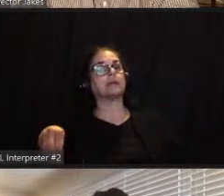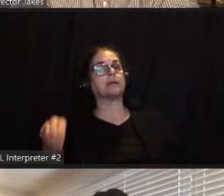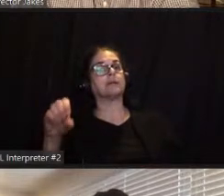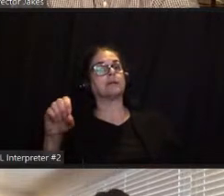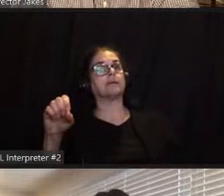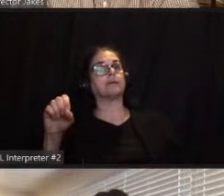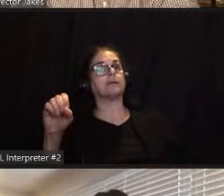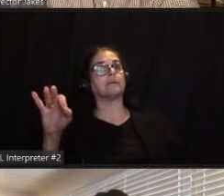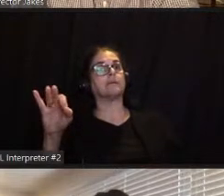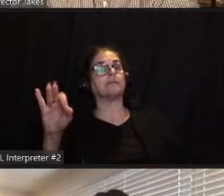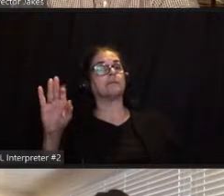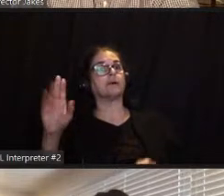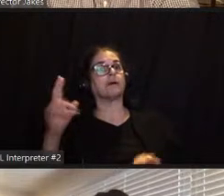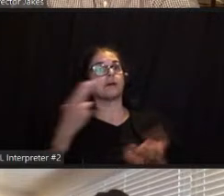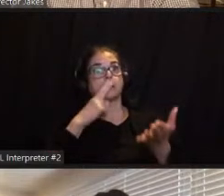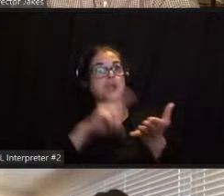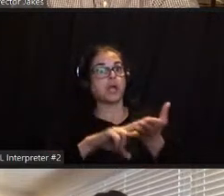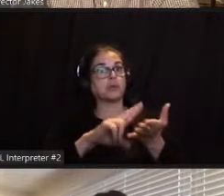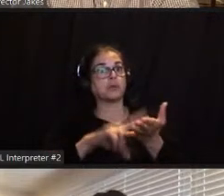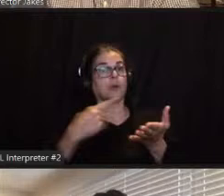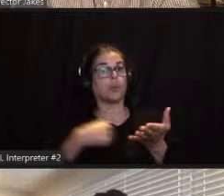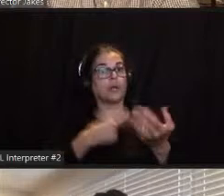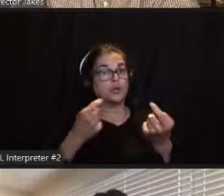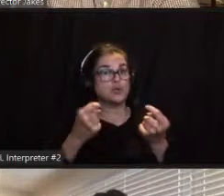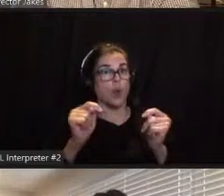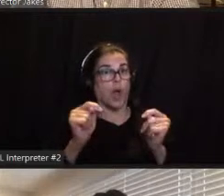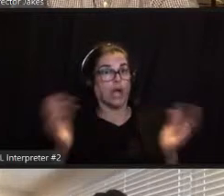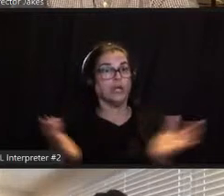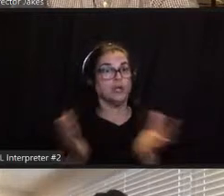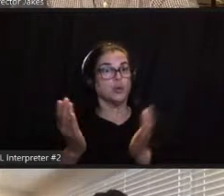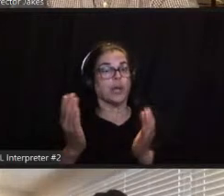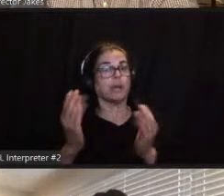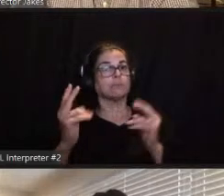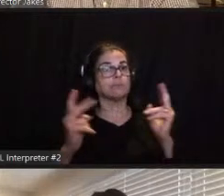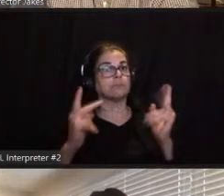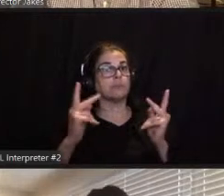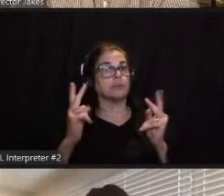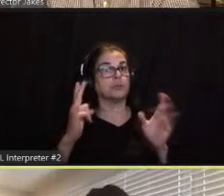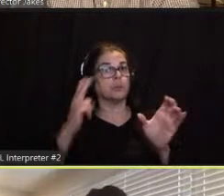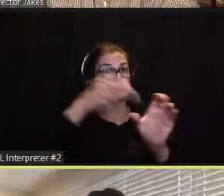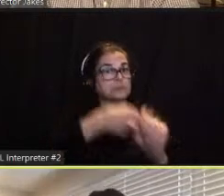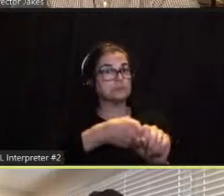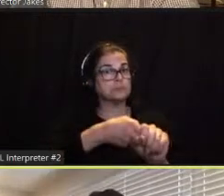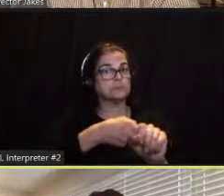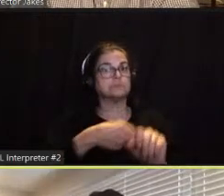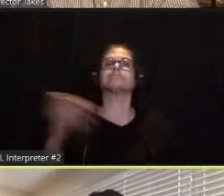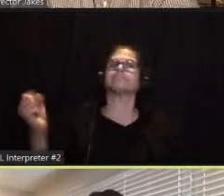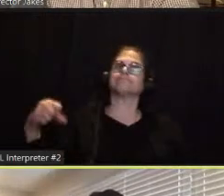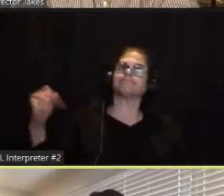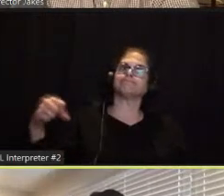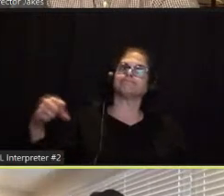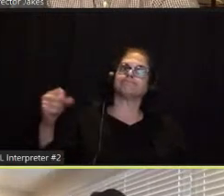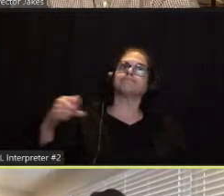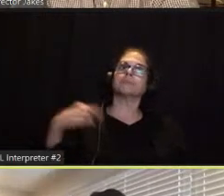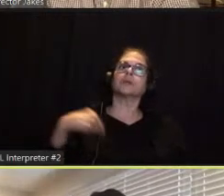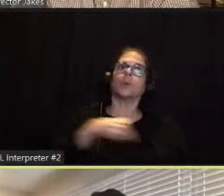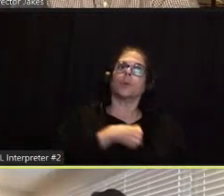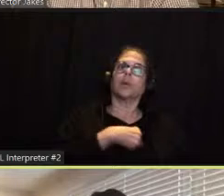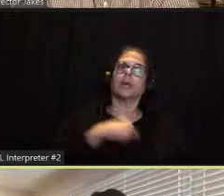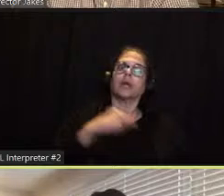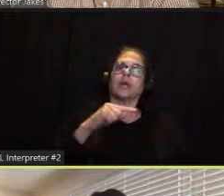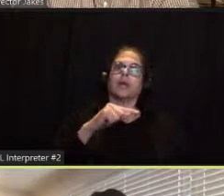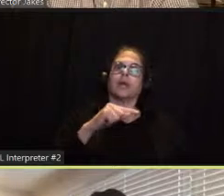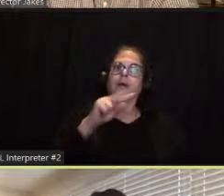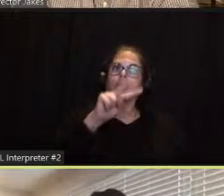possible to get as much participation as possible on that? Yes, Director. We looked at all the opportunities